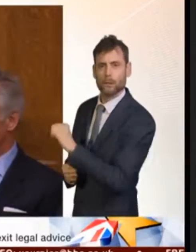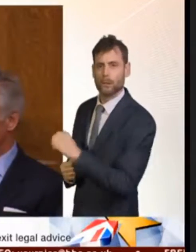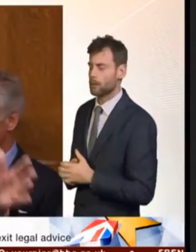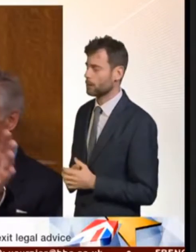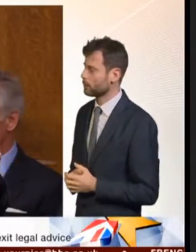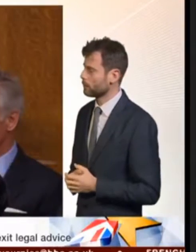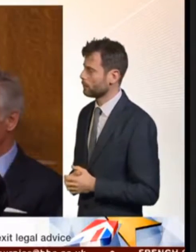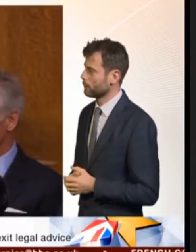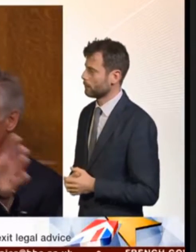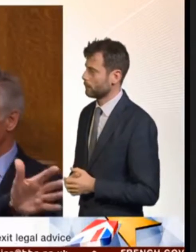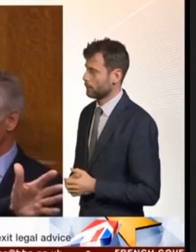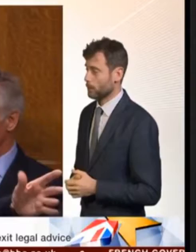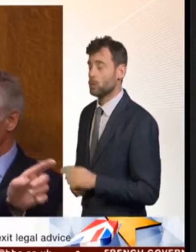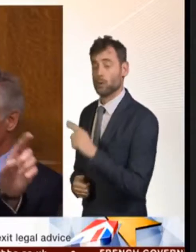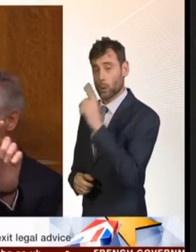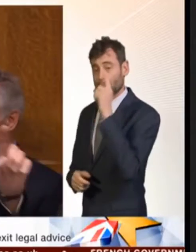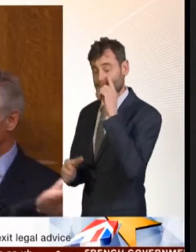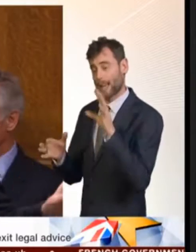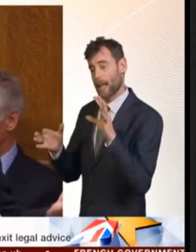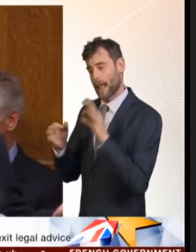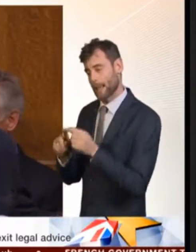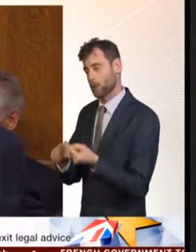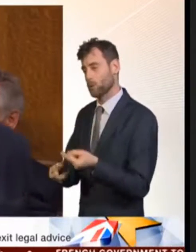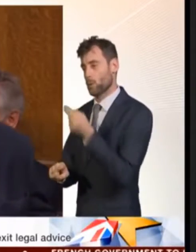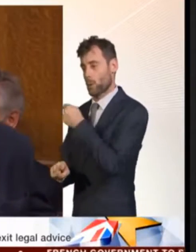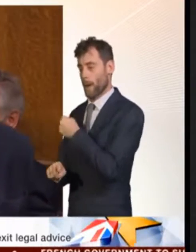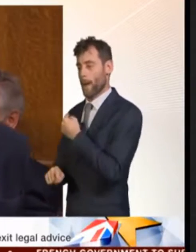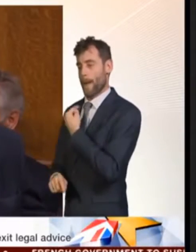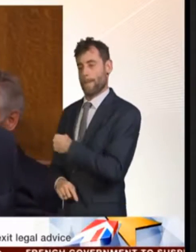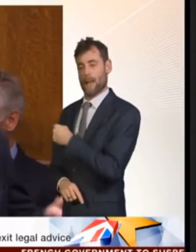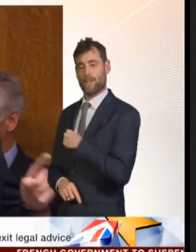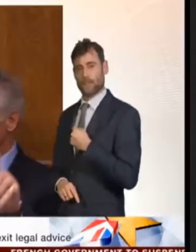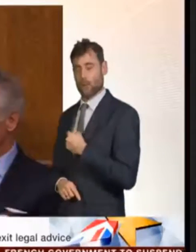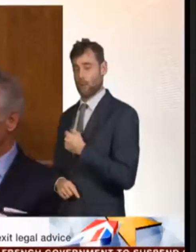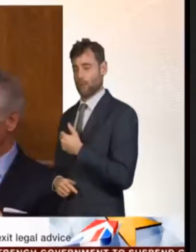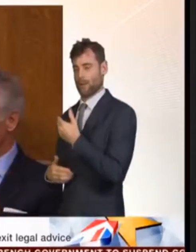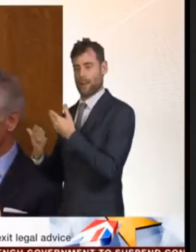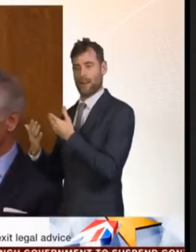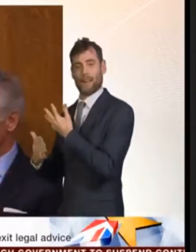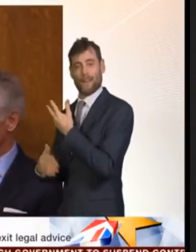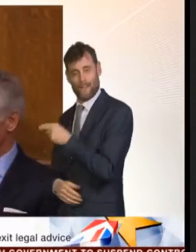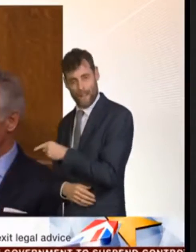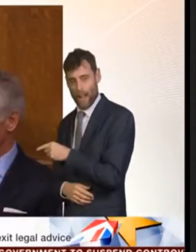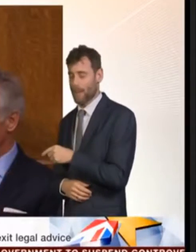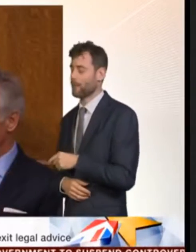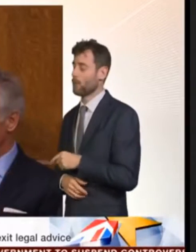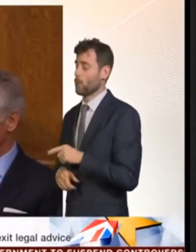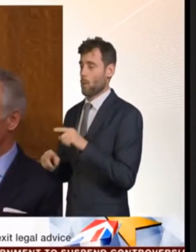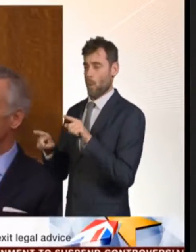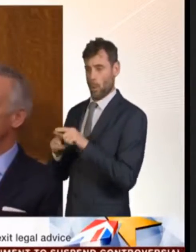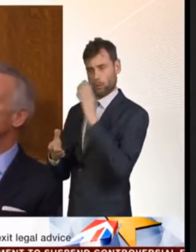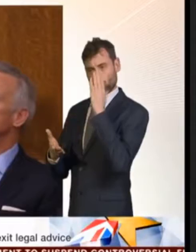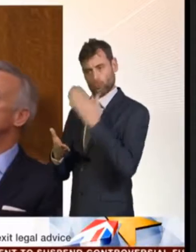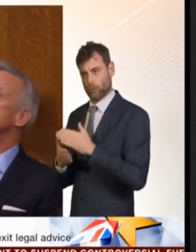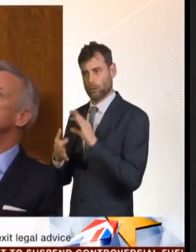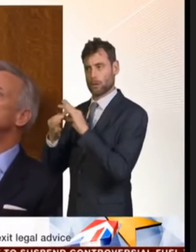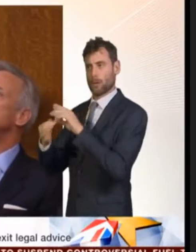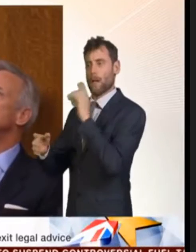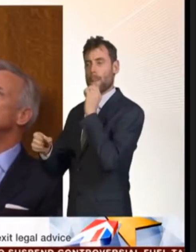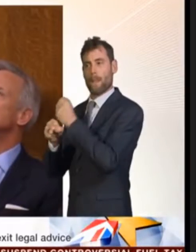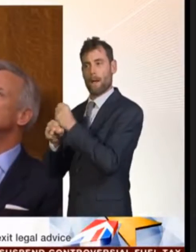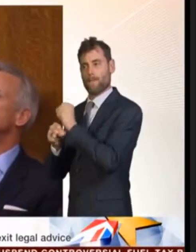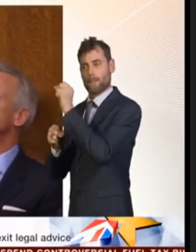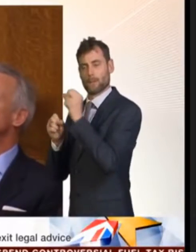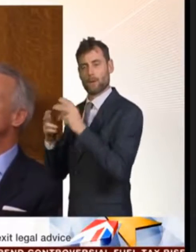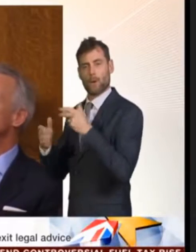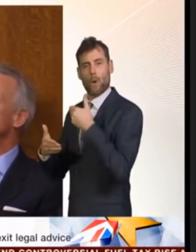the manifesto of 1985 and the reasons for his resignation, and the conduct of the government to which I have referred myself in